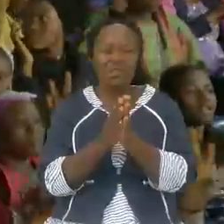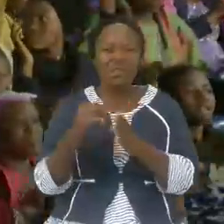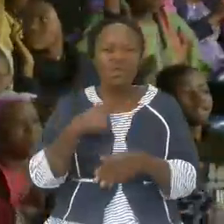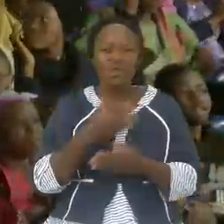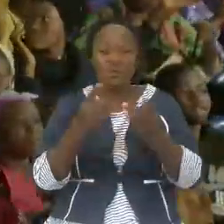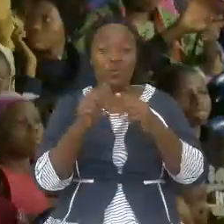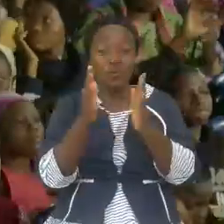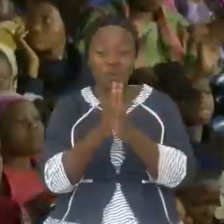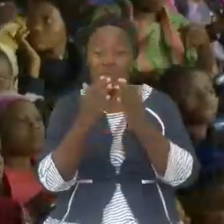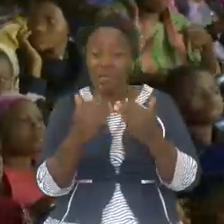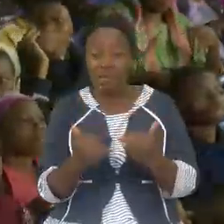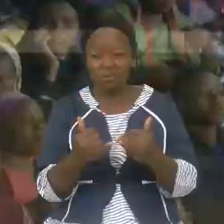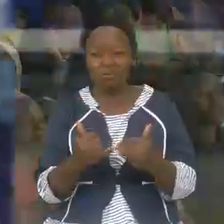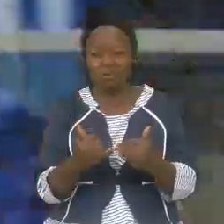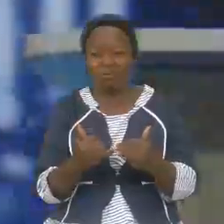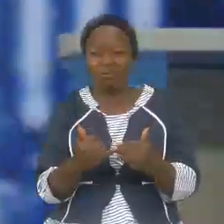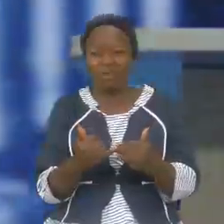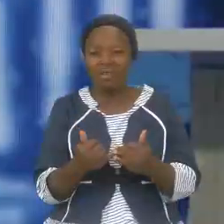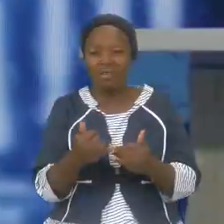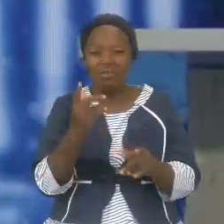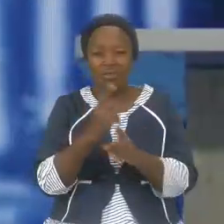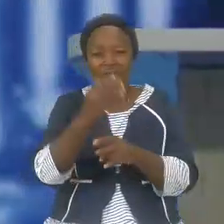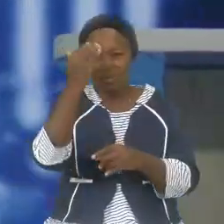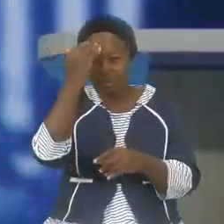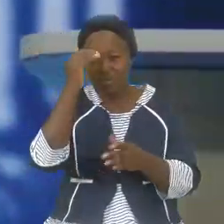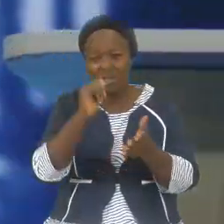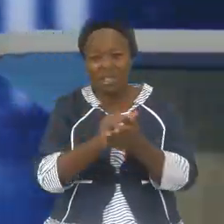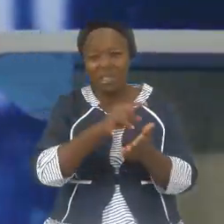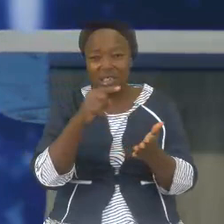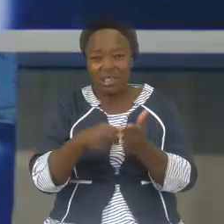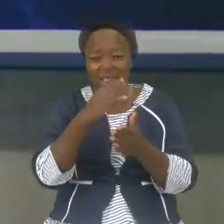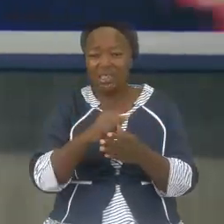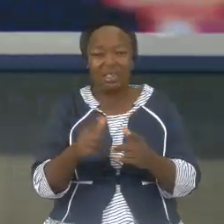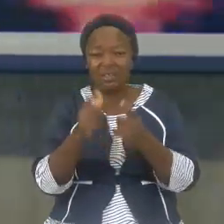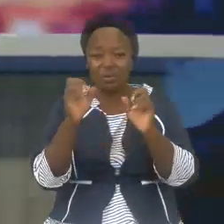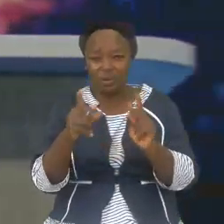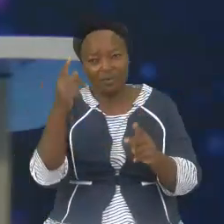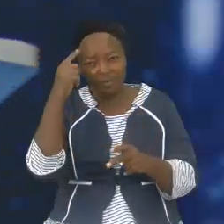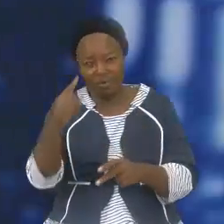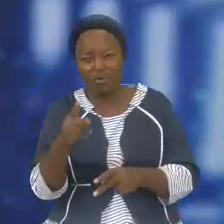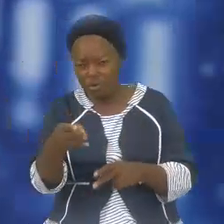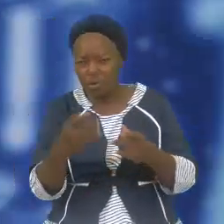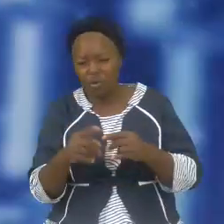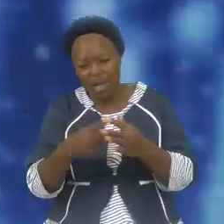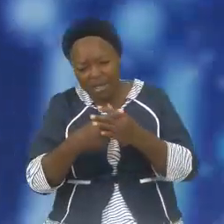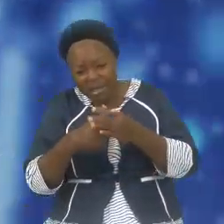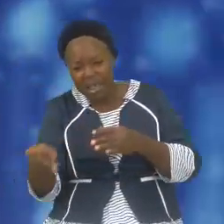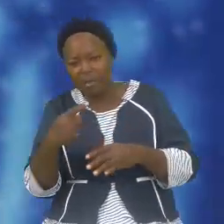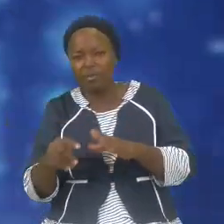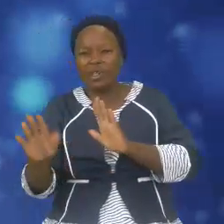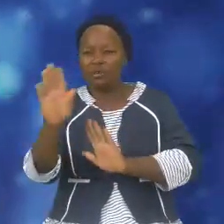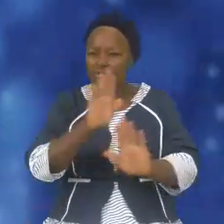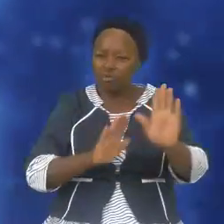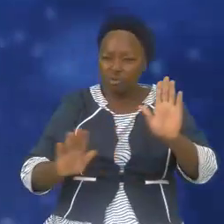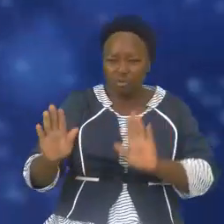closed. Heads bowed and eyes closed. You want to escape the trouble,